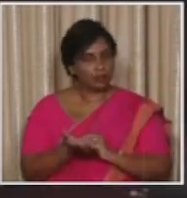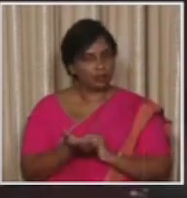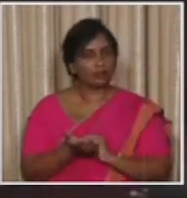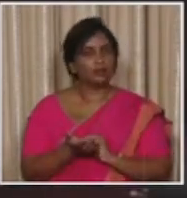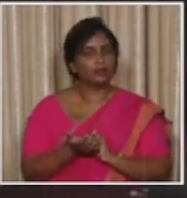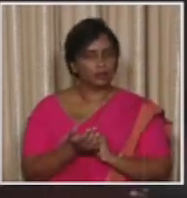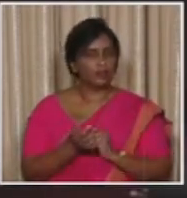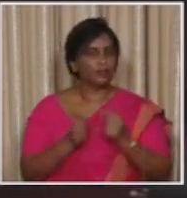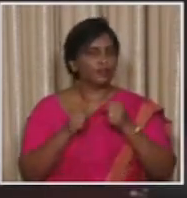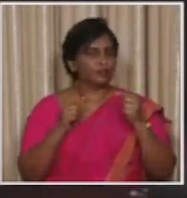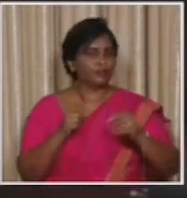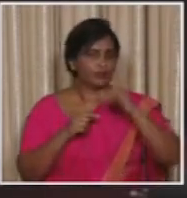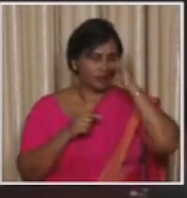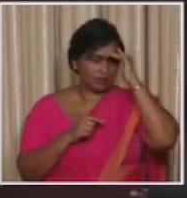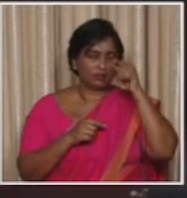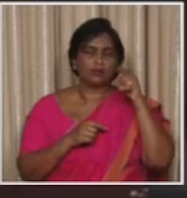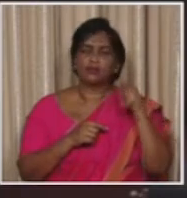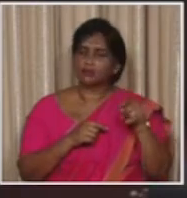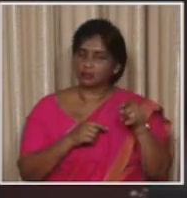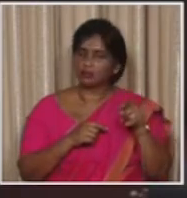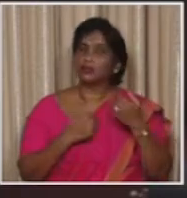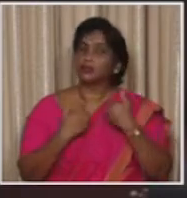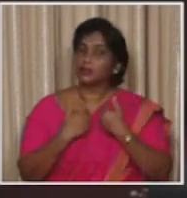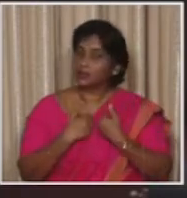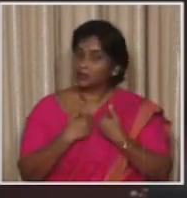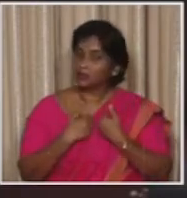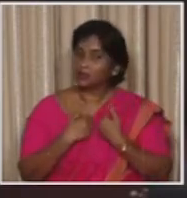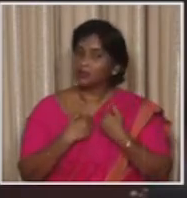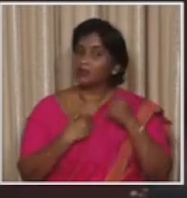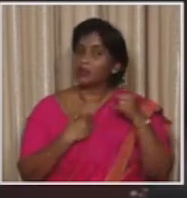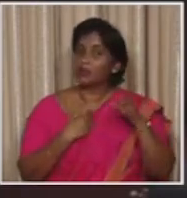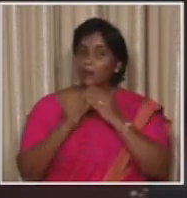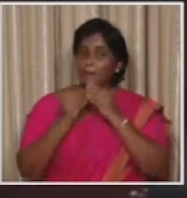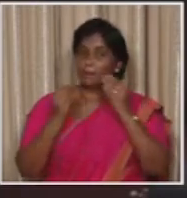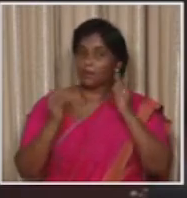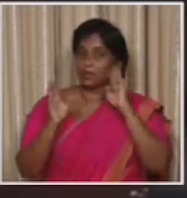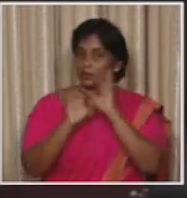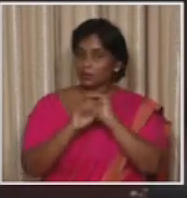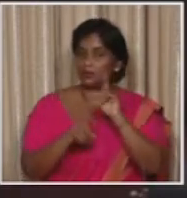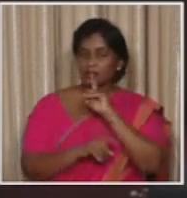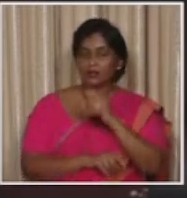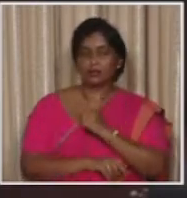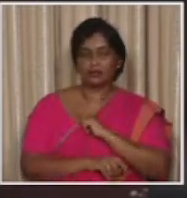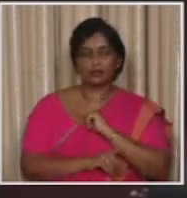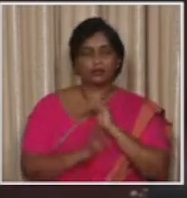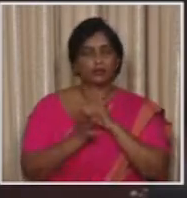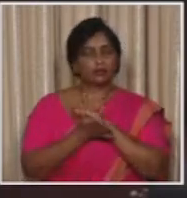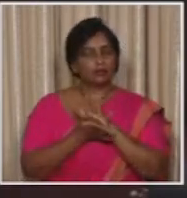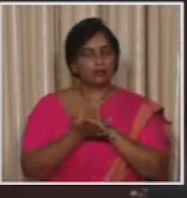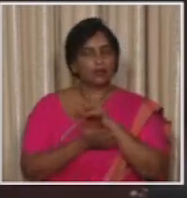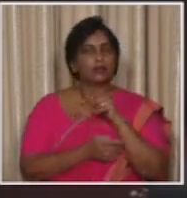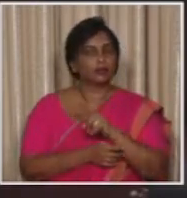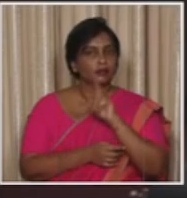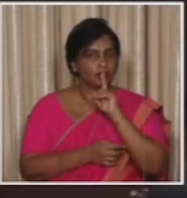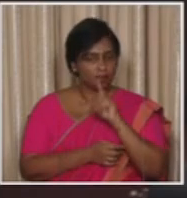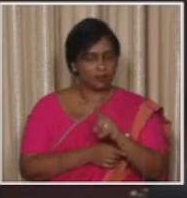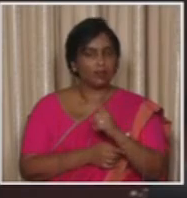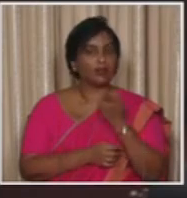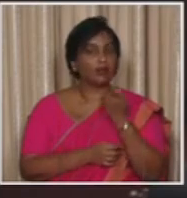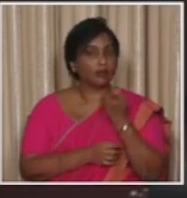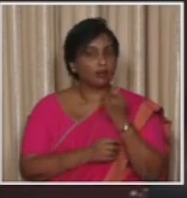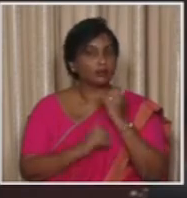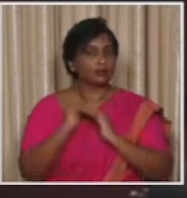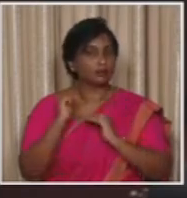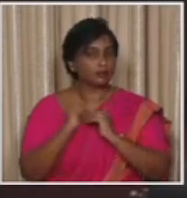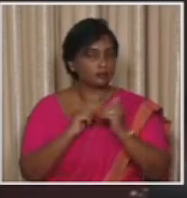read this press article. This clearly says how the economy is functioning and what steps we have to take. So without reading this